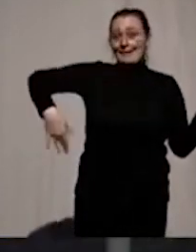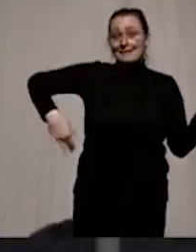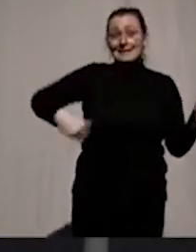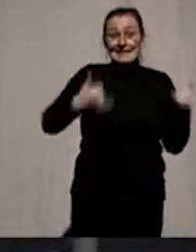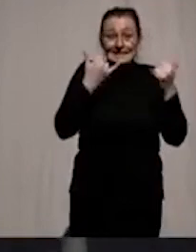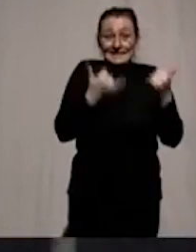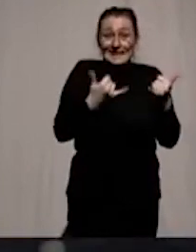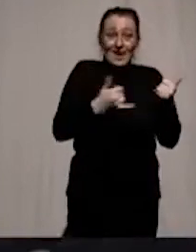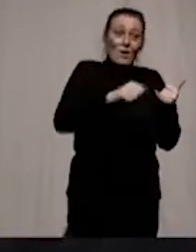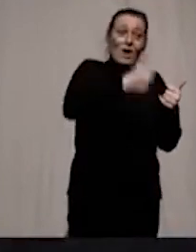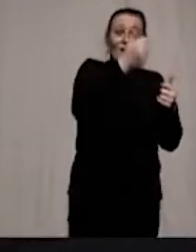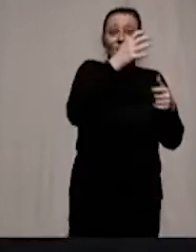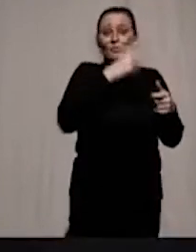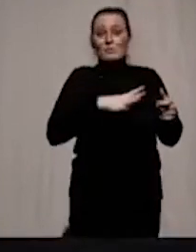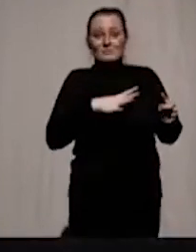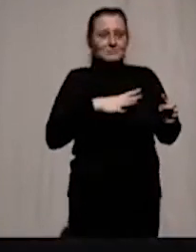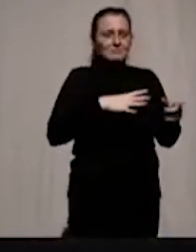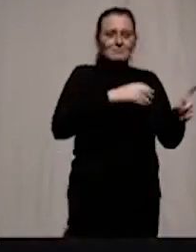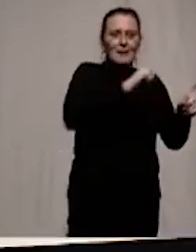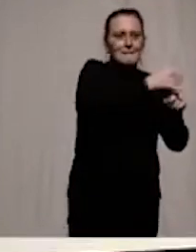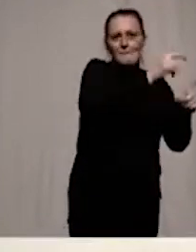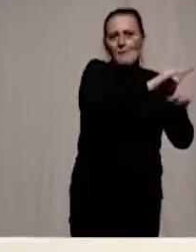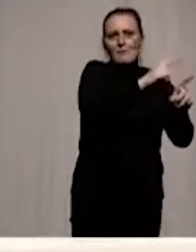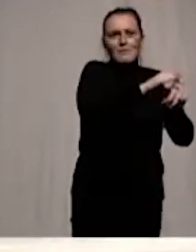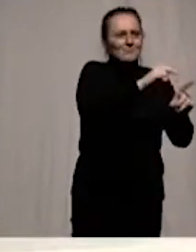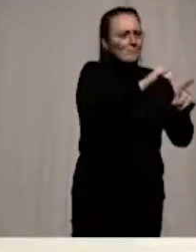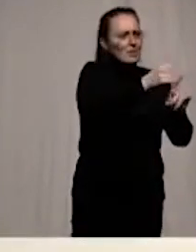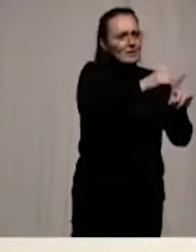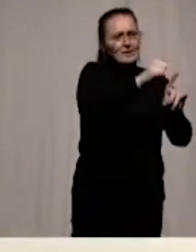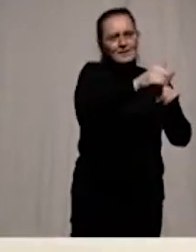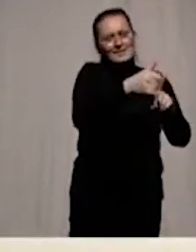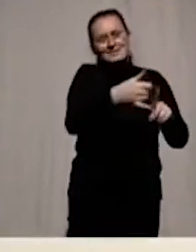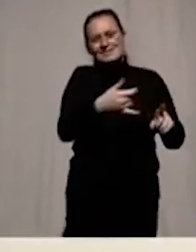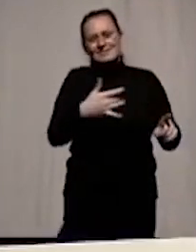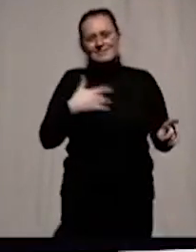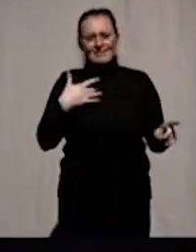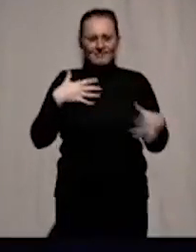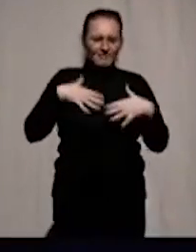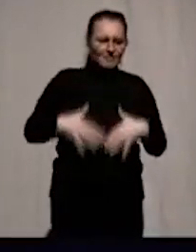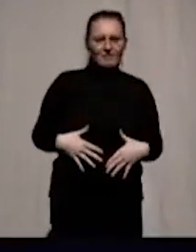women. So that's not great.